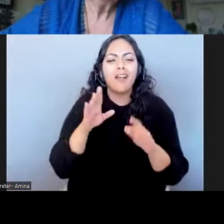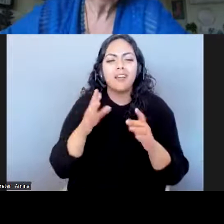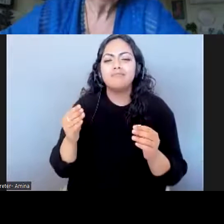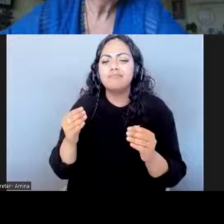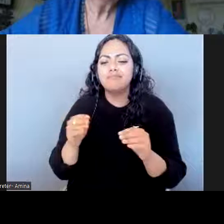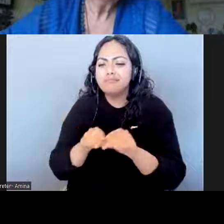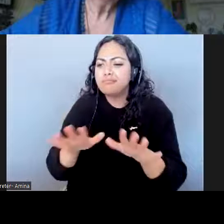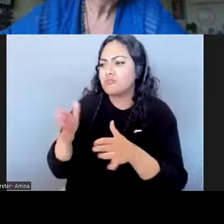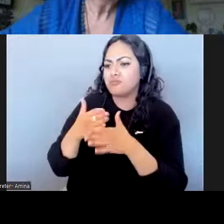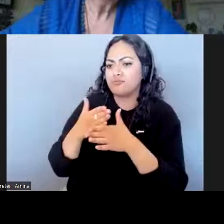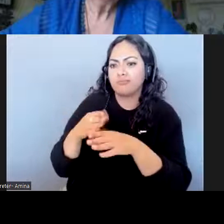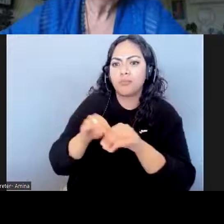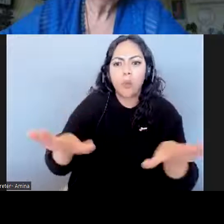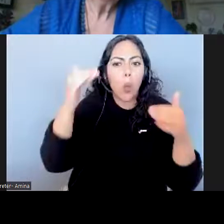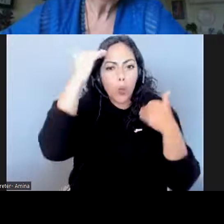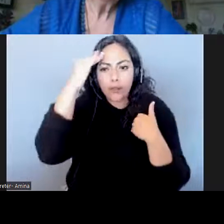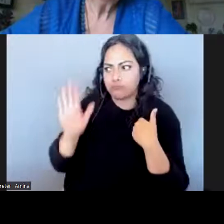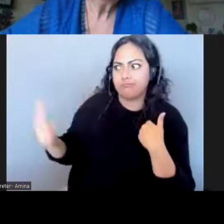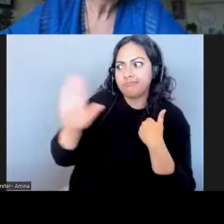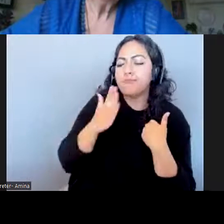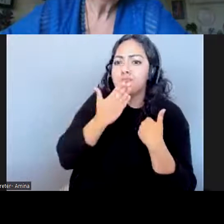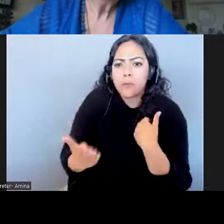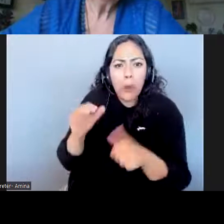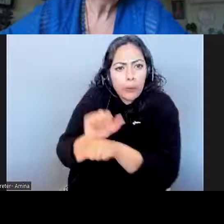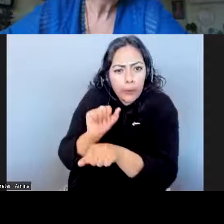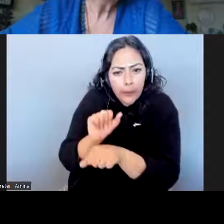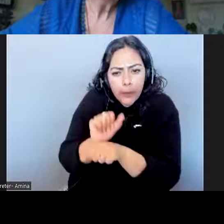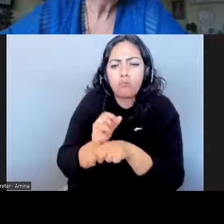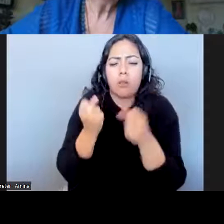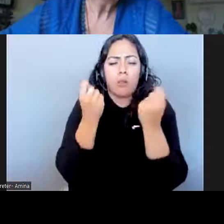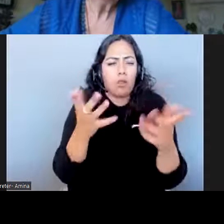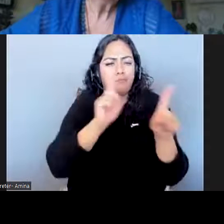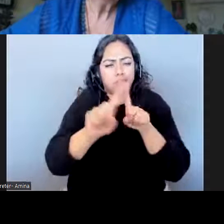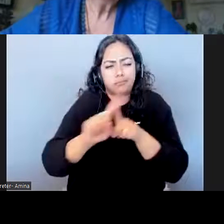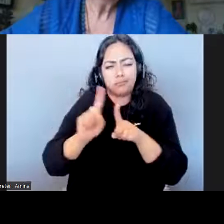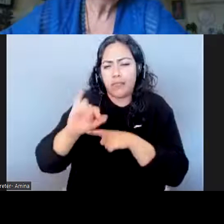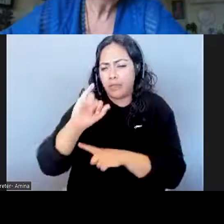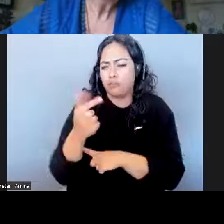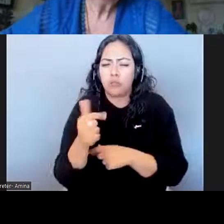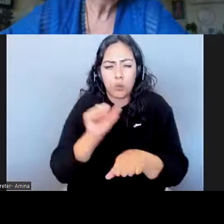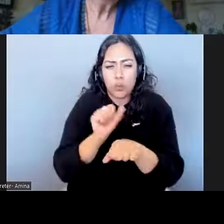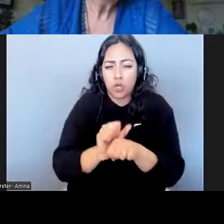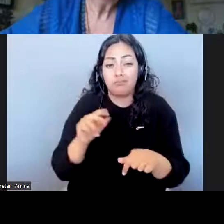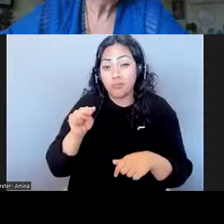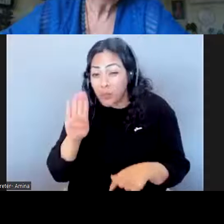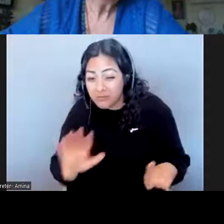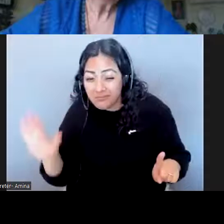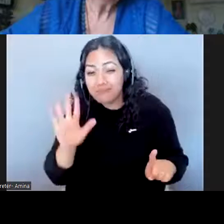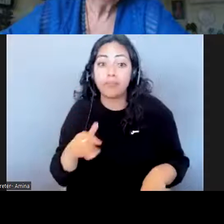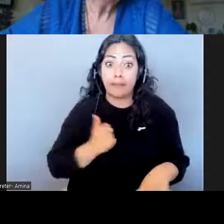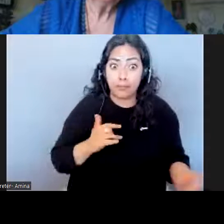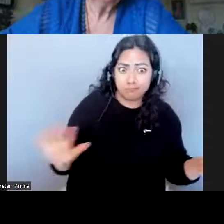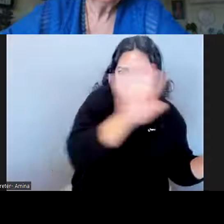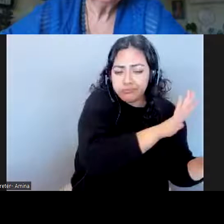doing. There are a lot of intergenerational activities happening across New Brunswick and Canada, and I can